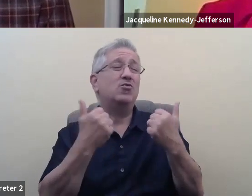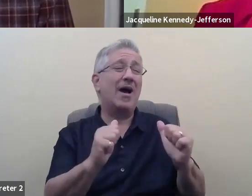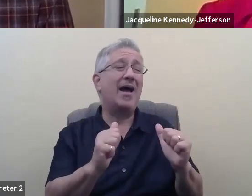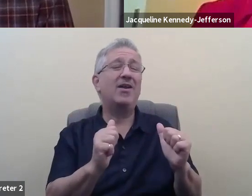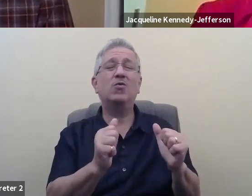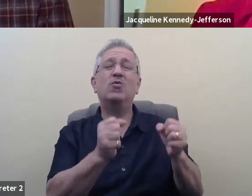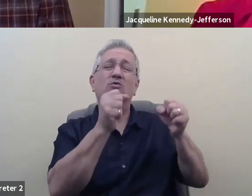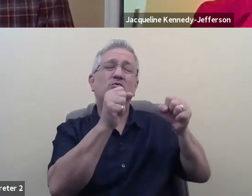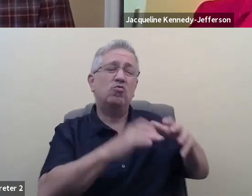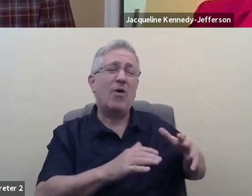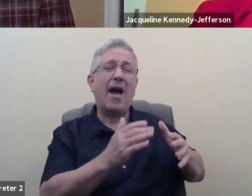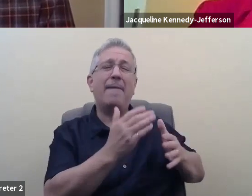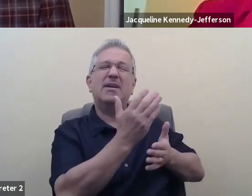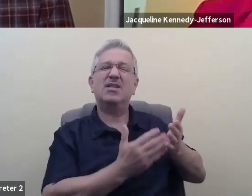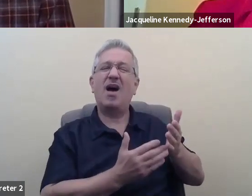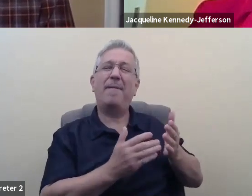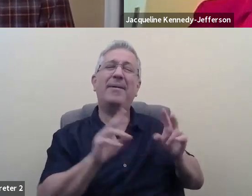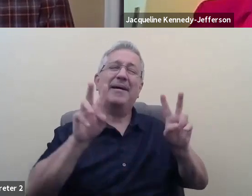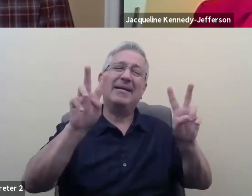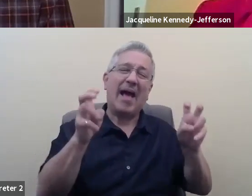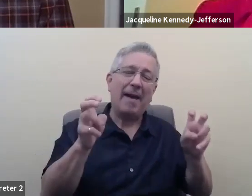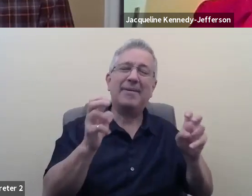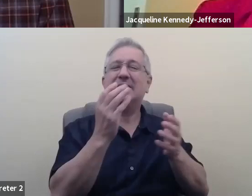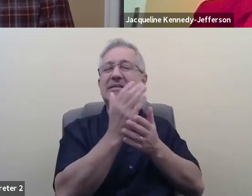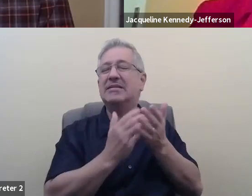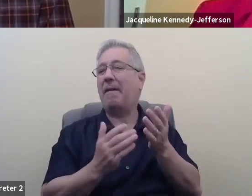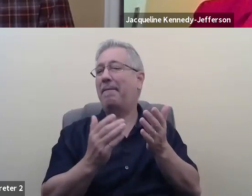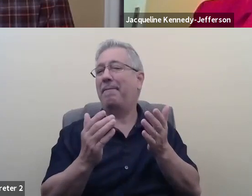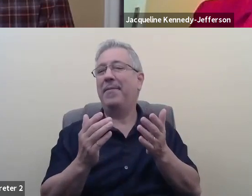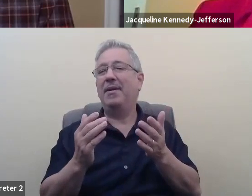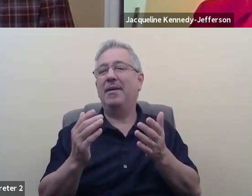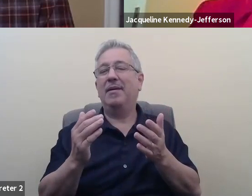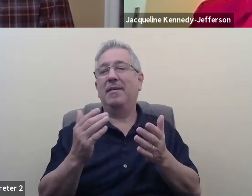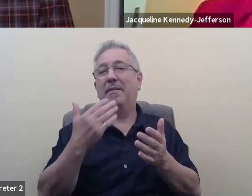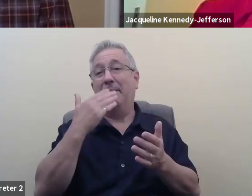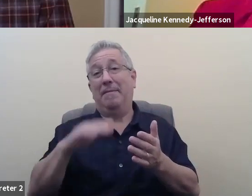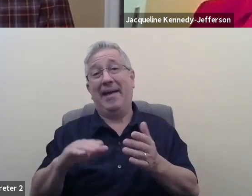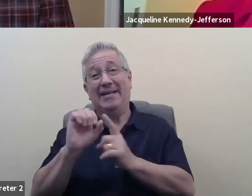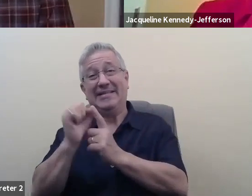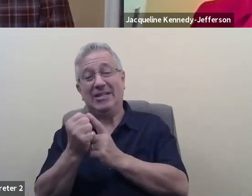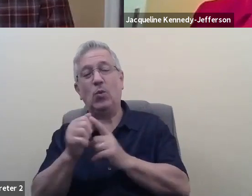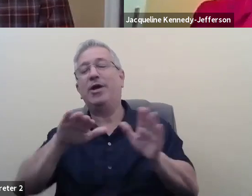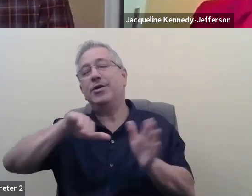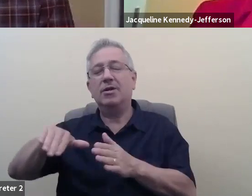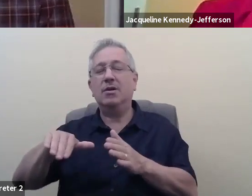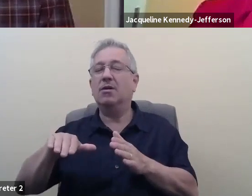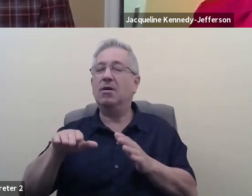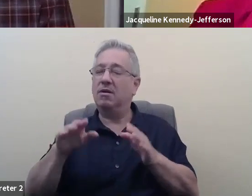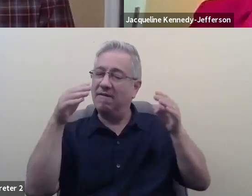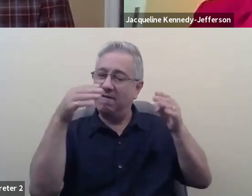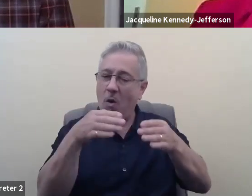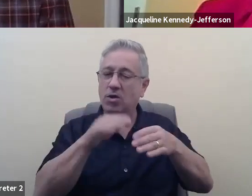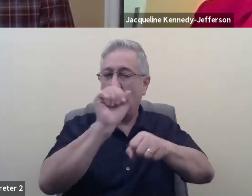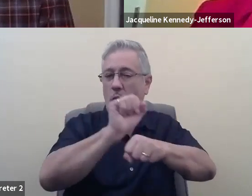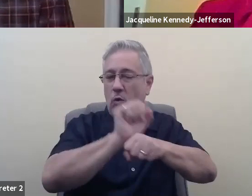this instance, before you walk to your computer, however you want to think about it in the pandemic moment. But we can't, that is a part of who we are, right? And so